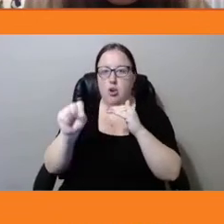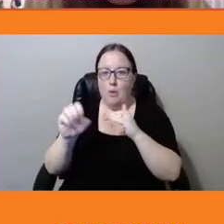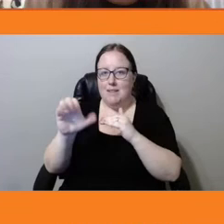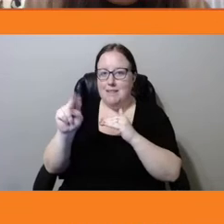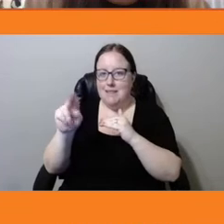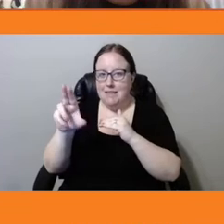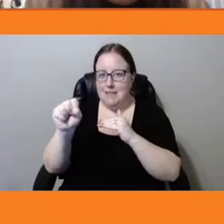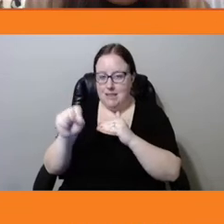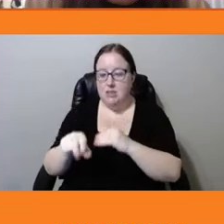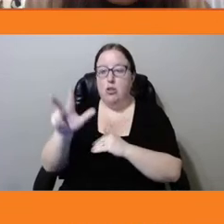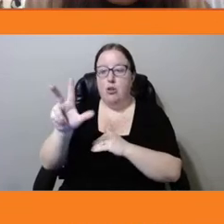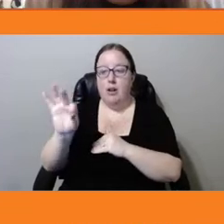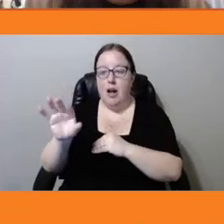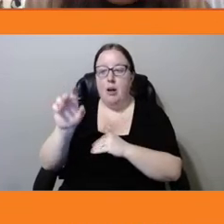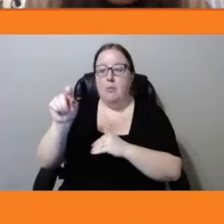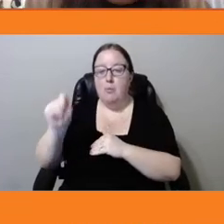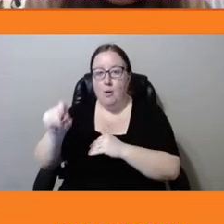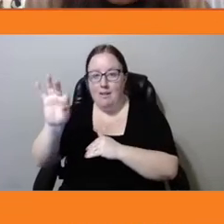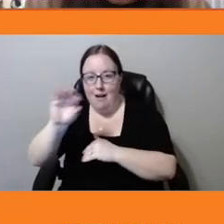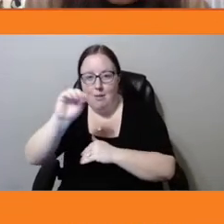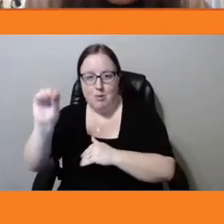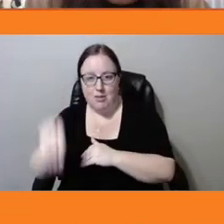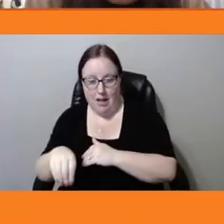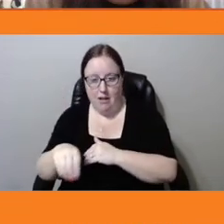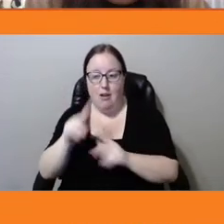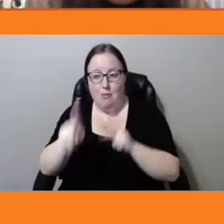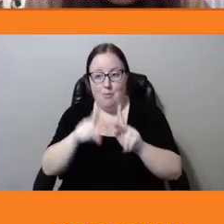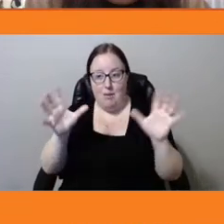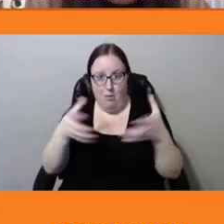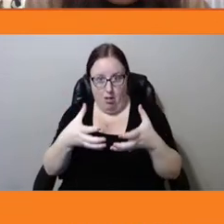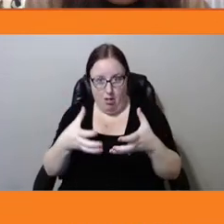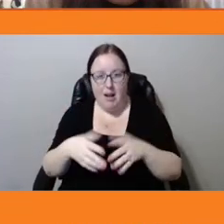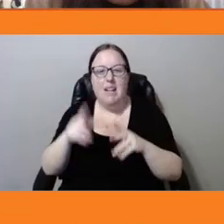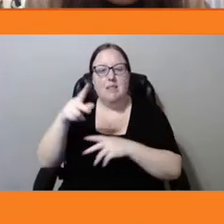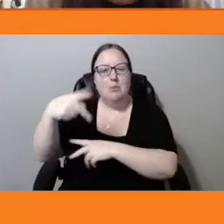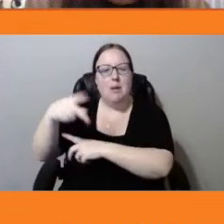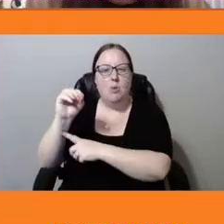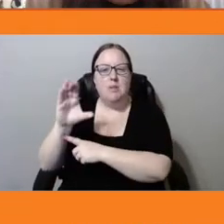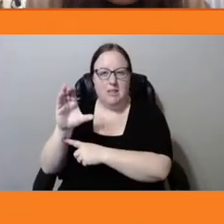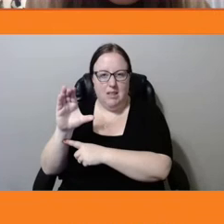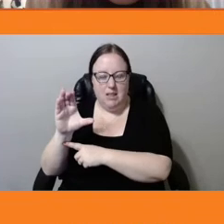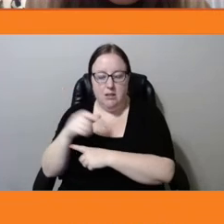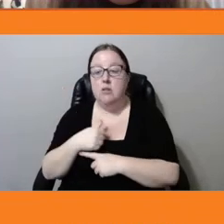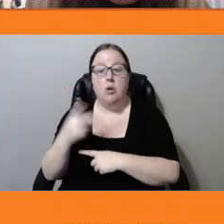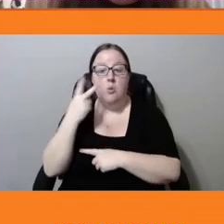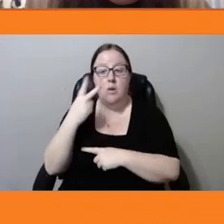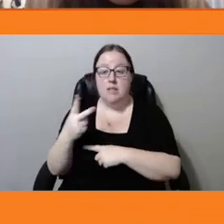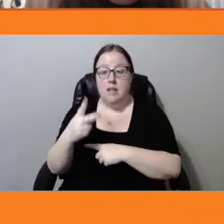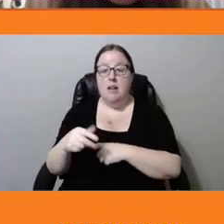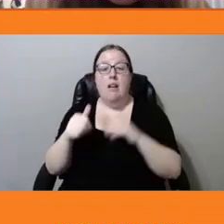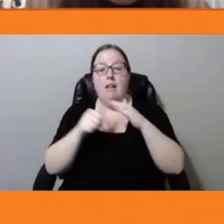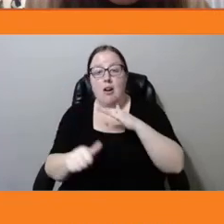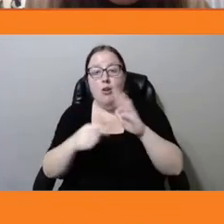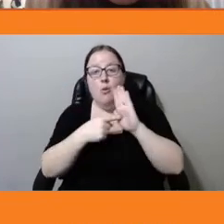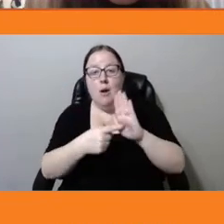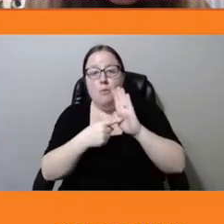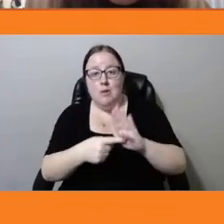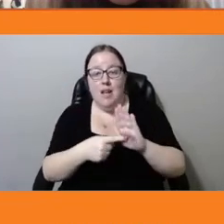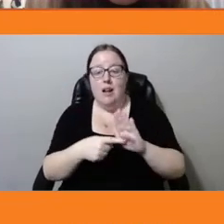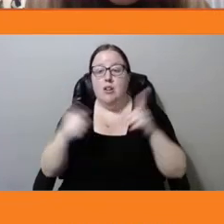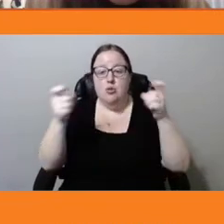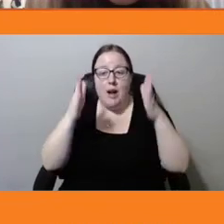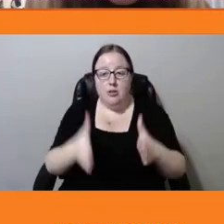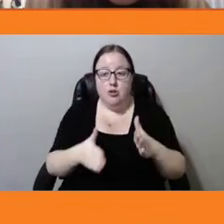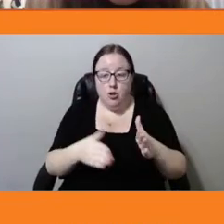with 39.9% of the population identifying as a person of color. When we look at underrepresented directors overall, our